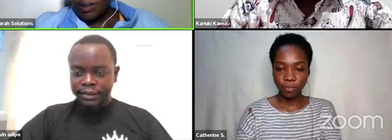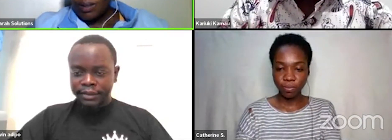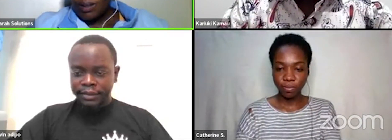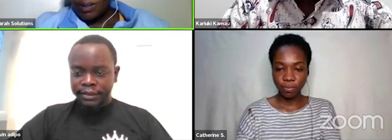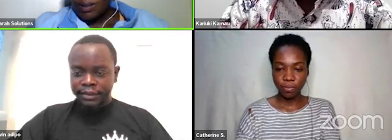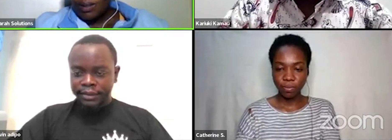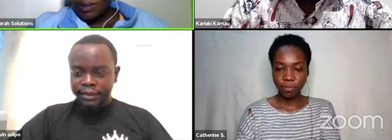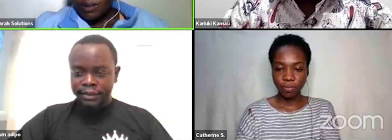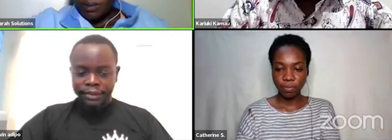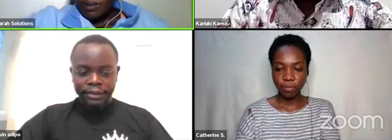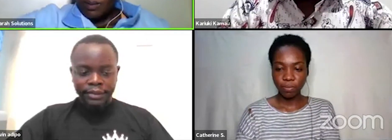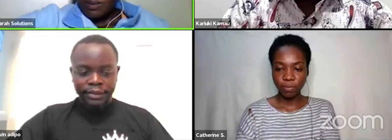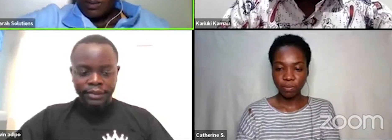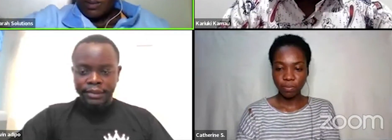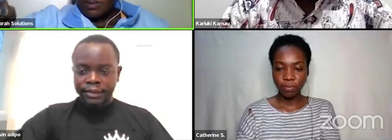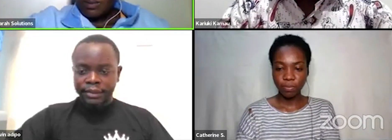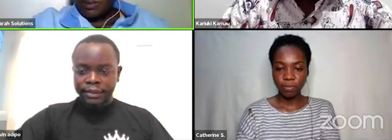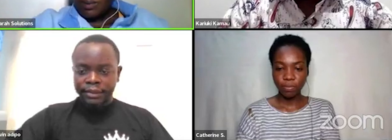all.